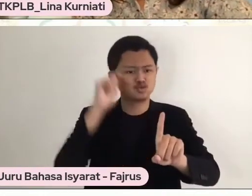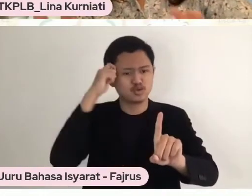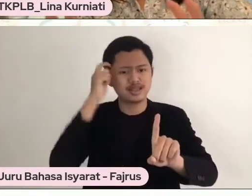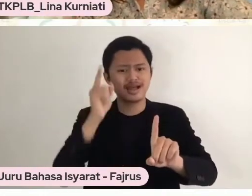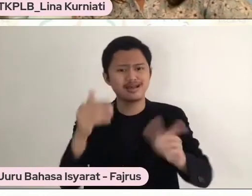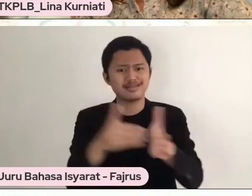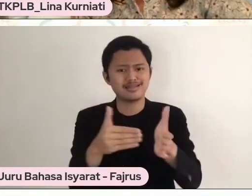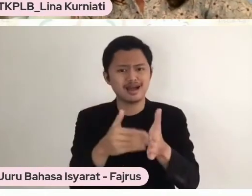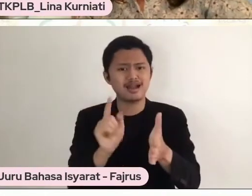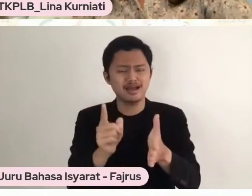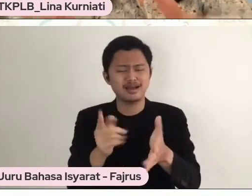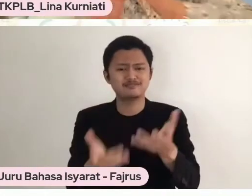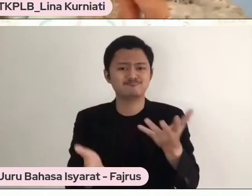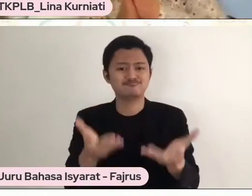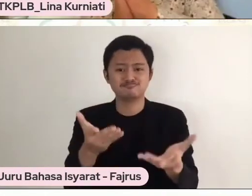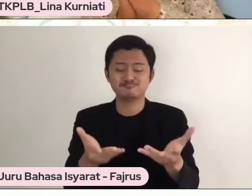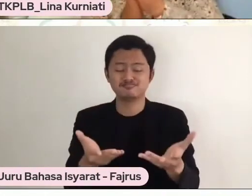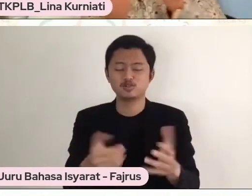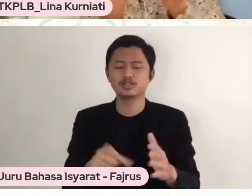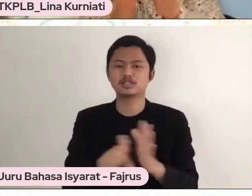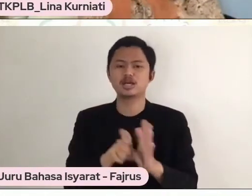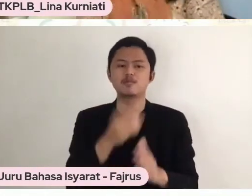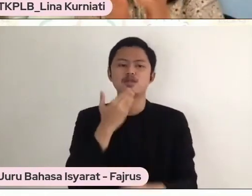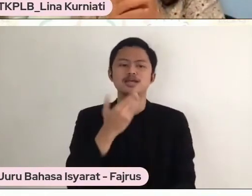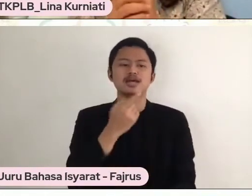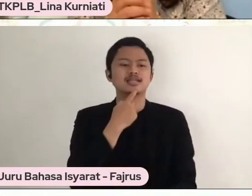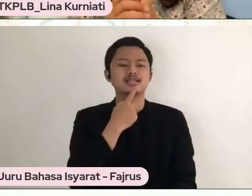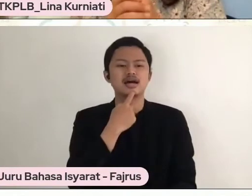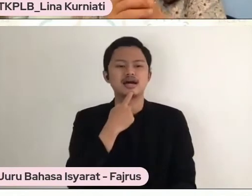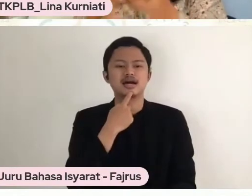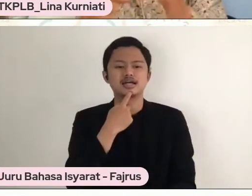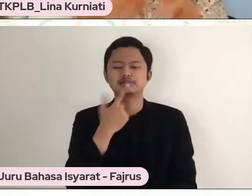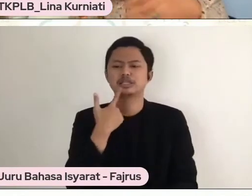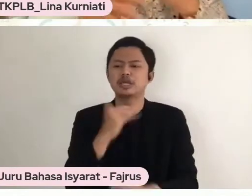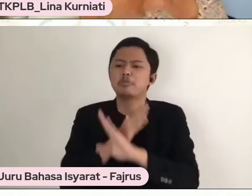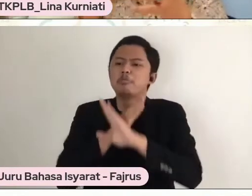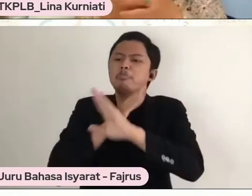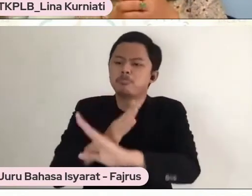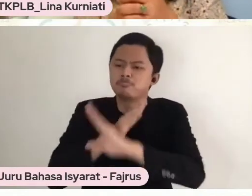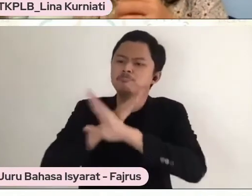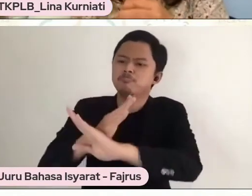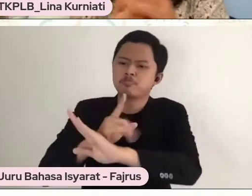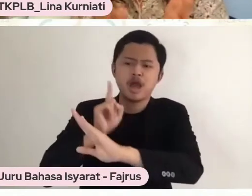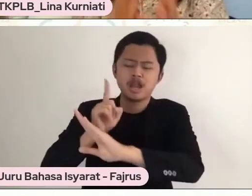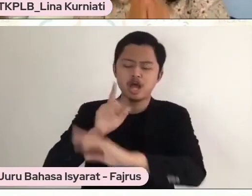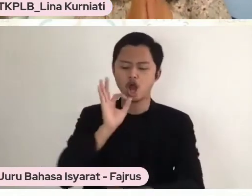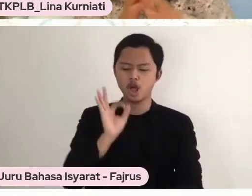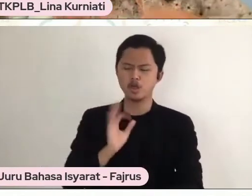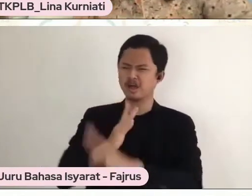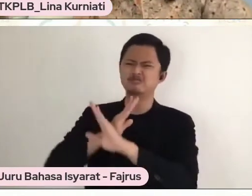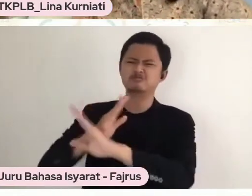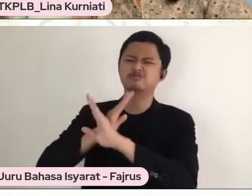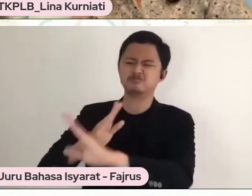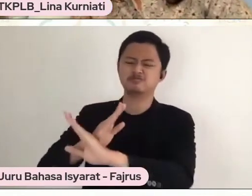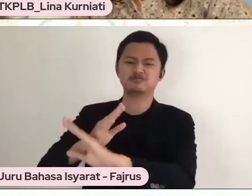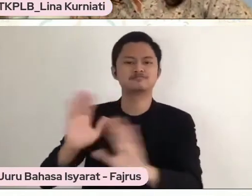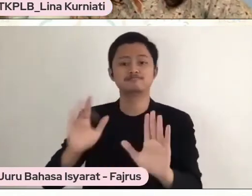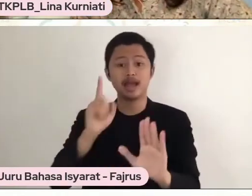To involve parents. Ya, jadi saya bertanya bagaimana apakah ada penolakan atau kesulitan ketika orang tua harus dilibatkan. Okay,